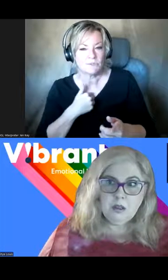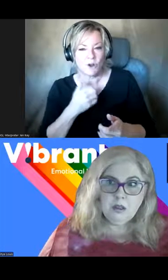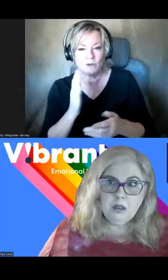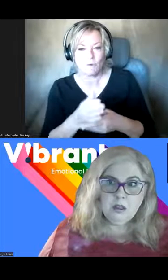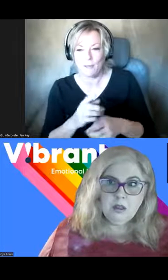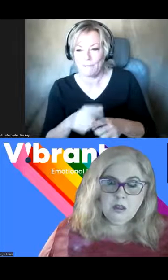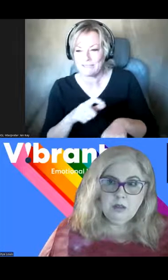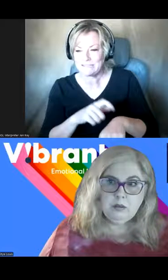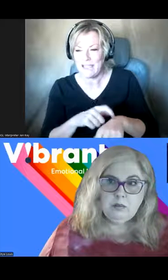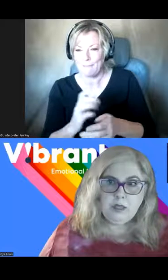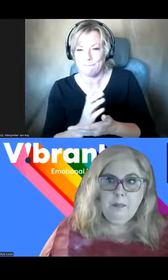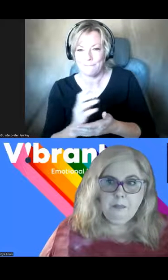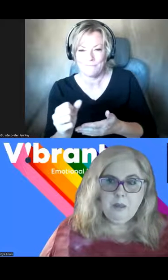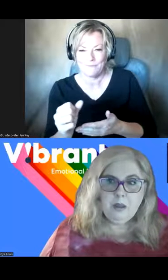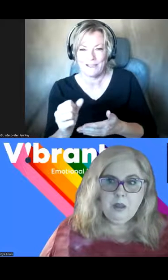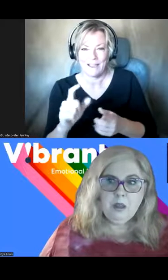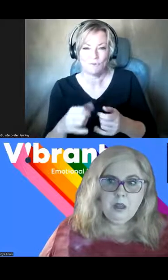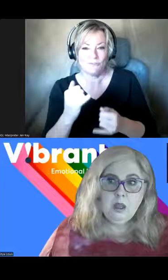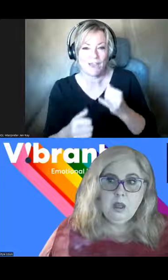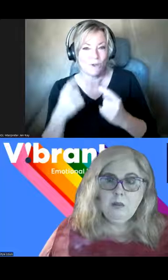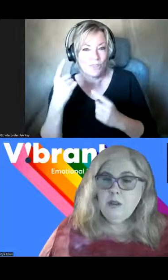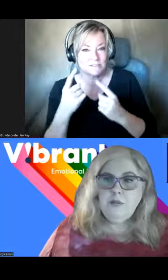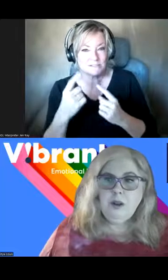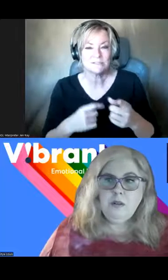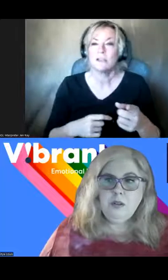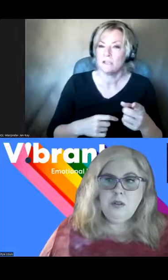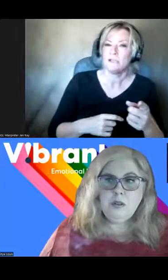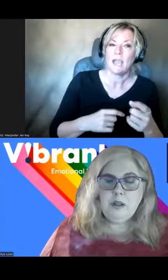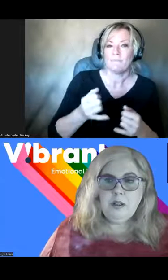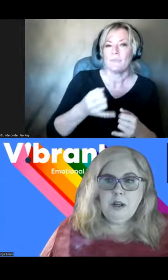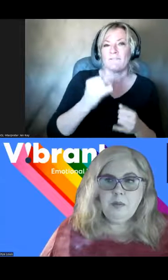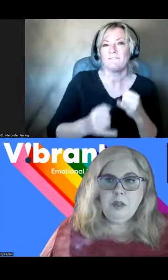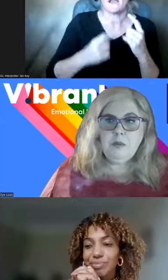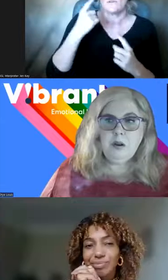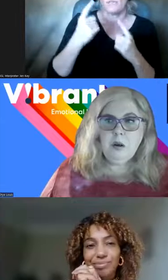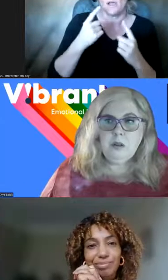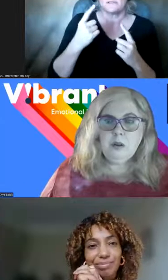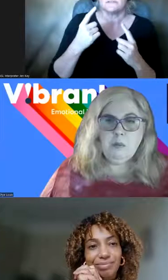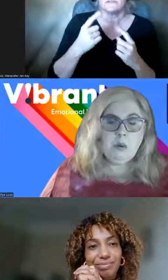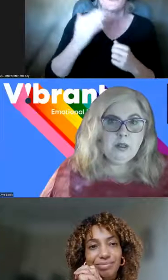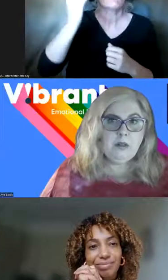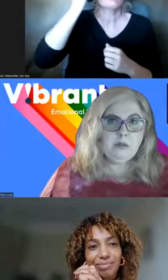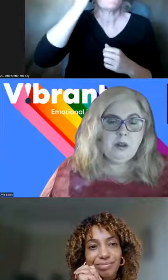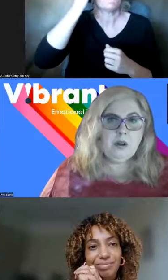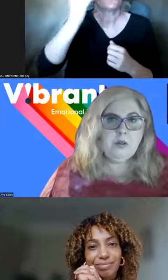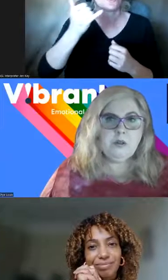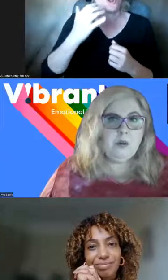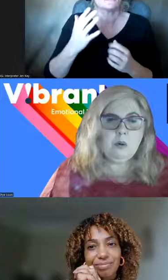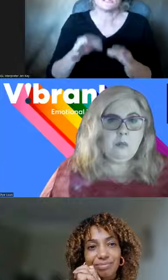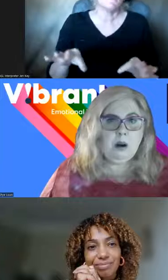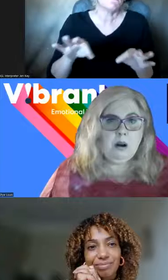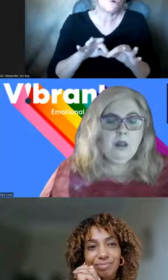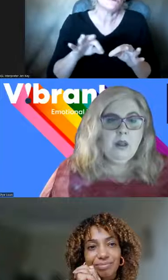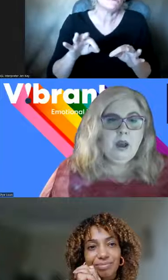but we're just running a little short on time. Can I ask you for your final thought? Yep. So final thoughts just are that, you know, familiar callers are an important, and familiar